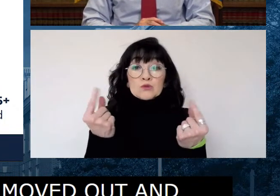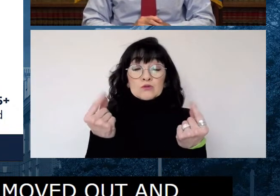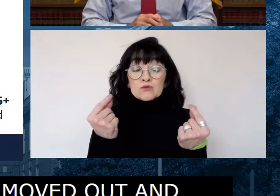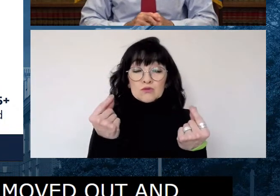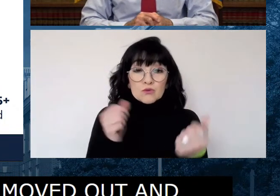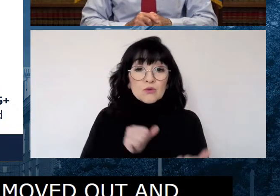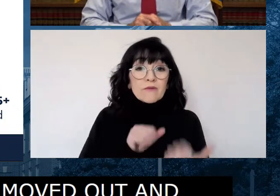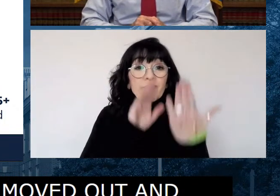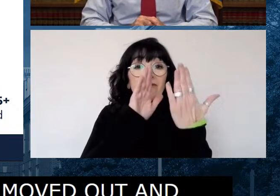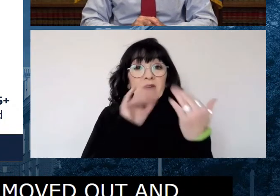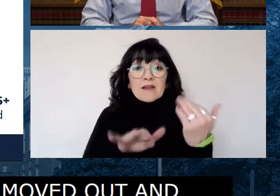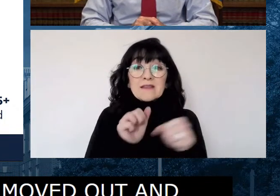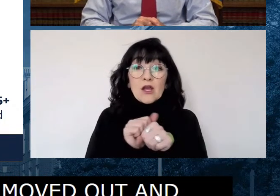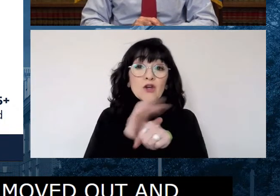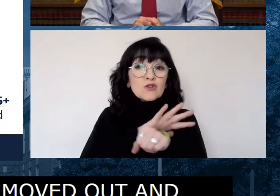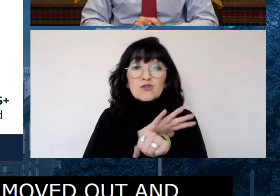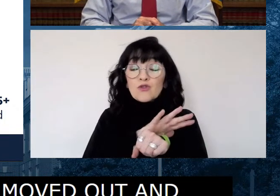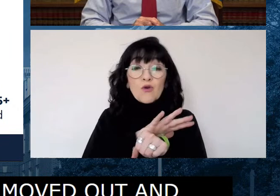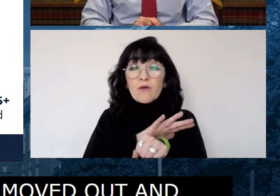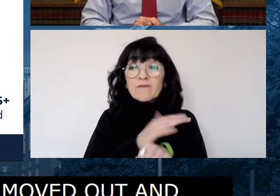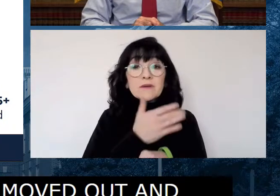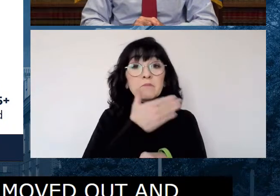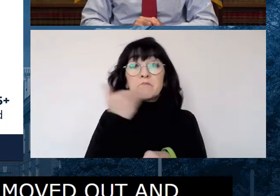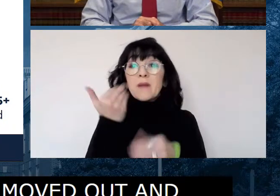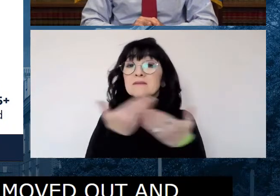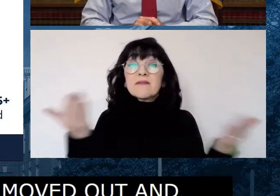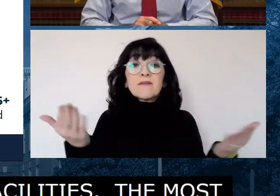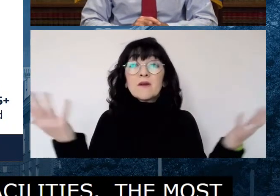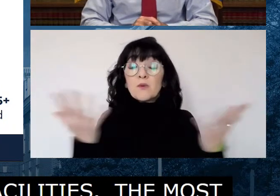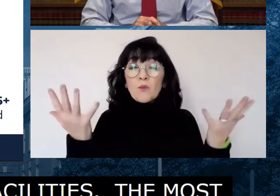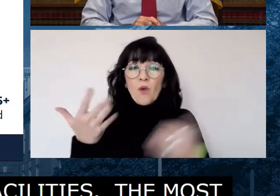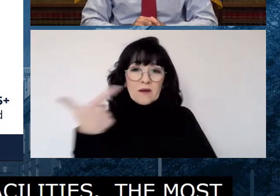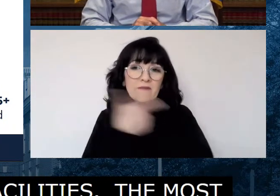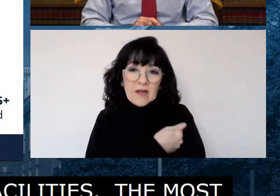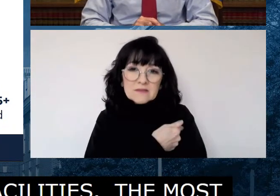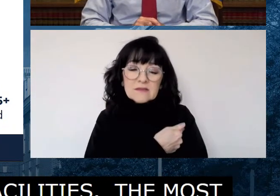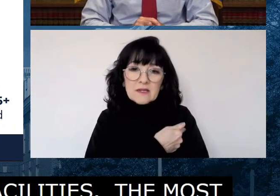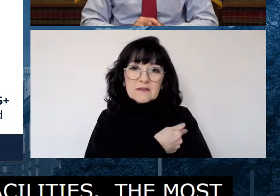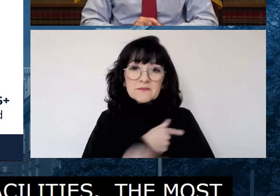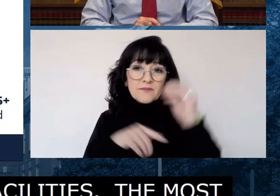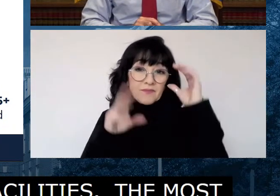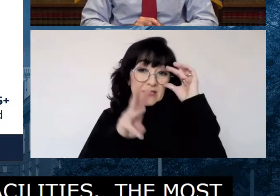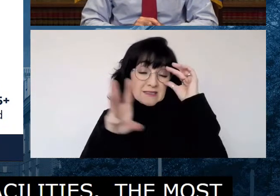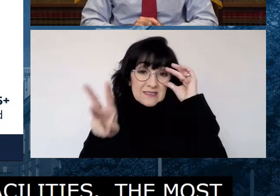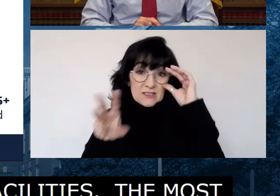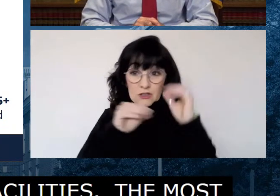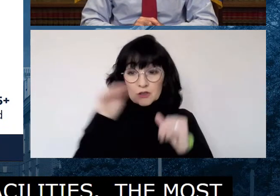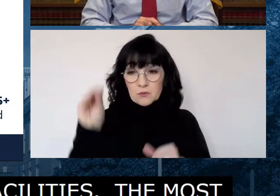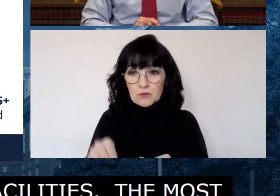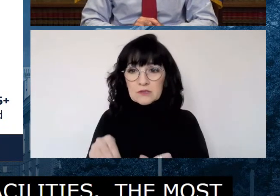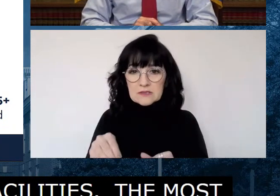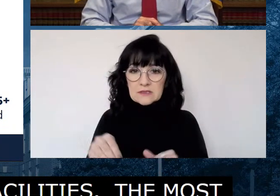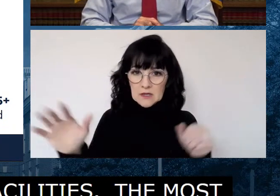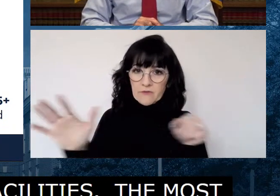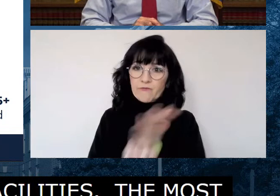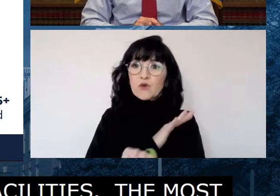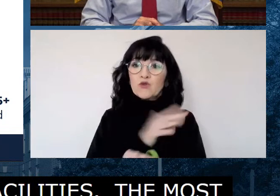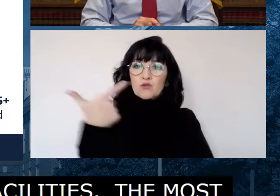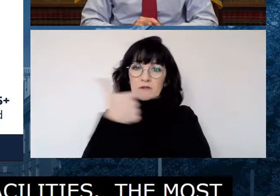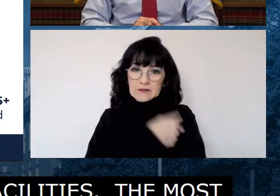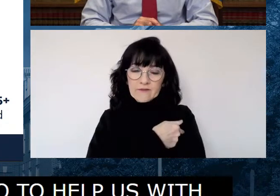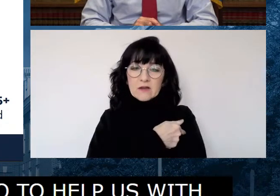hospital situation is to get vaccinated. 66% of Delawareans are fully vaccinated. We've